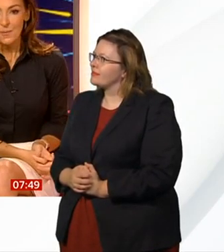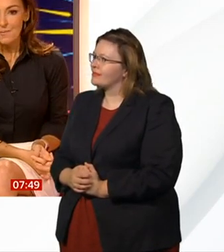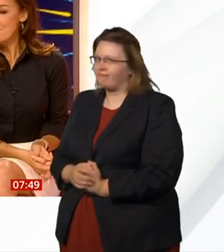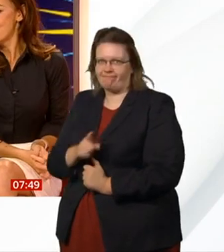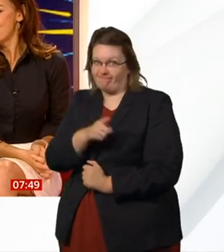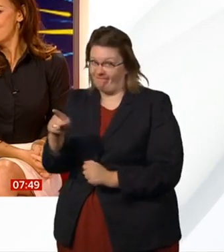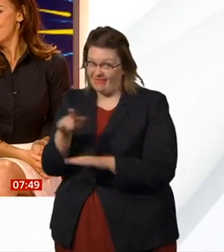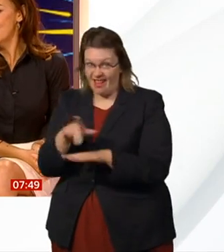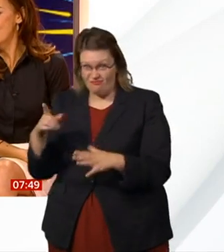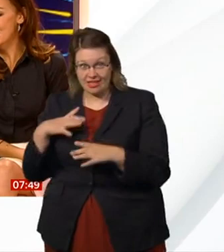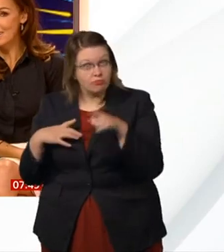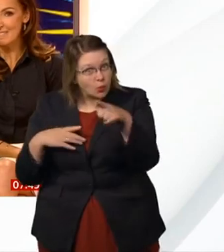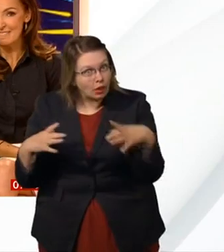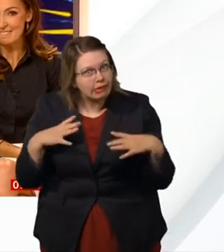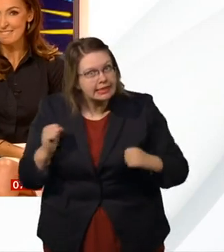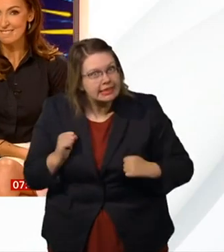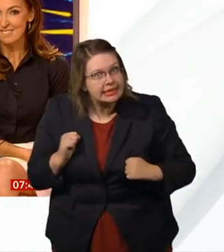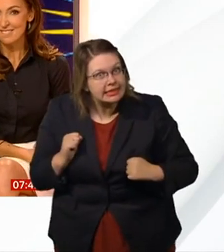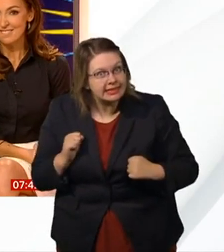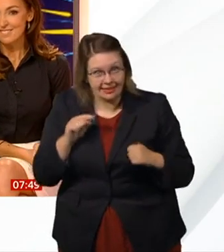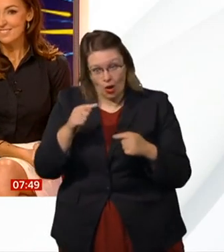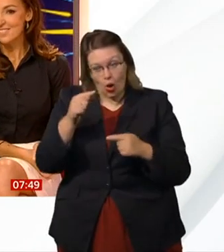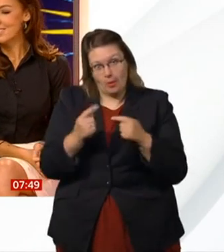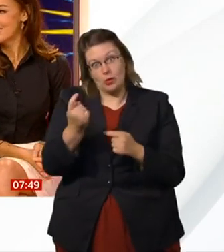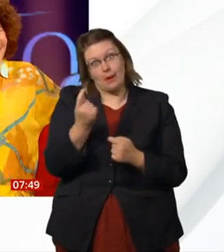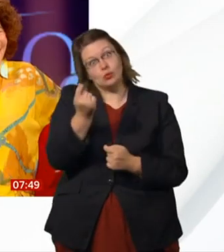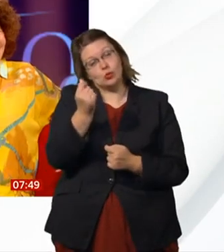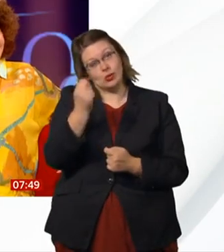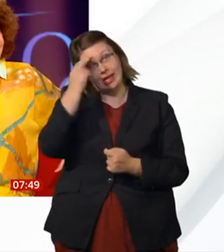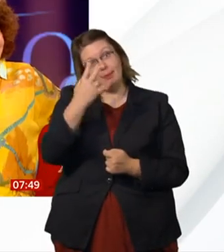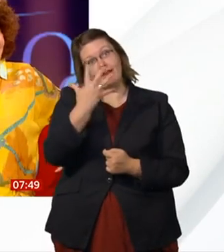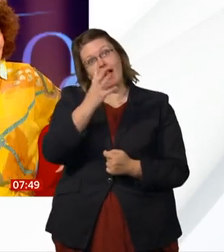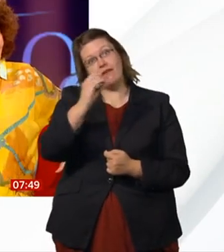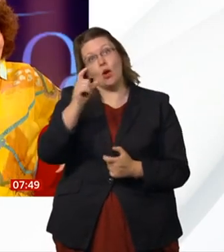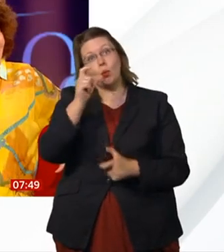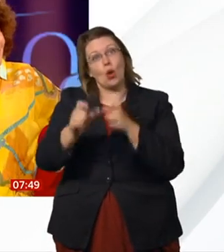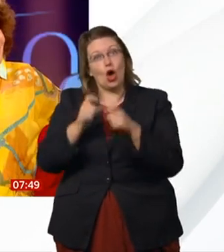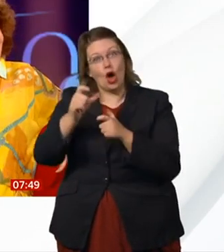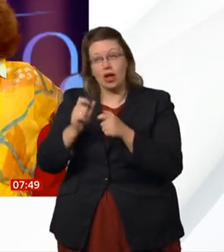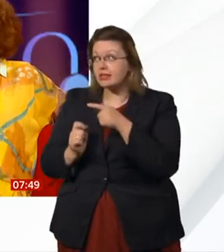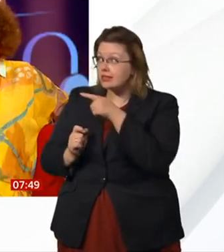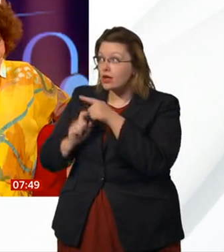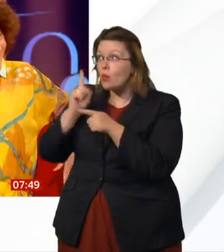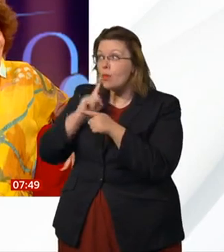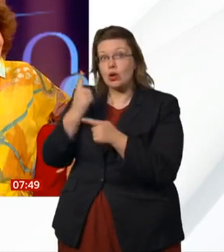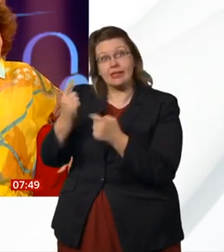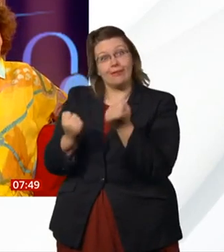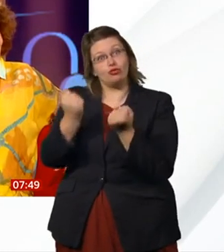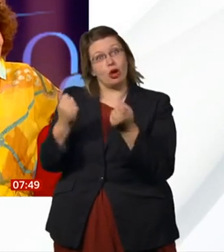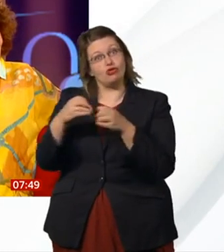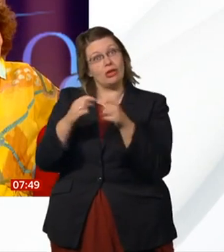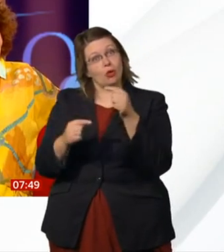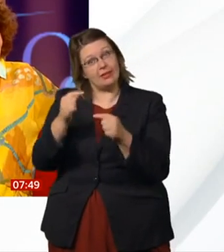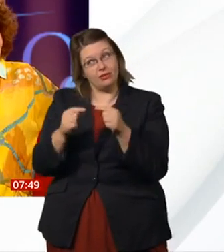They're ready. Are you ready? 500 words is coming very soon. We're joined now by Francesca Simon, 500 words judge. Good morning. Good morning. And author,